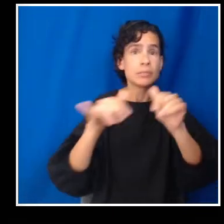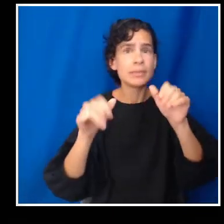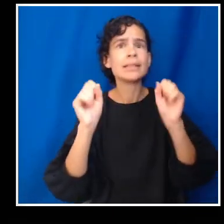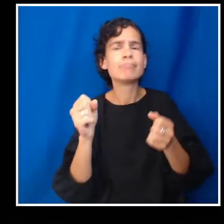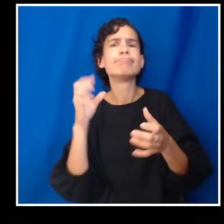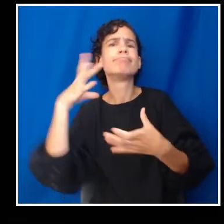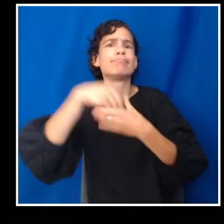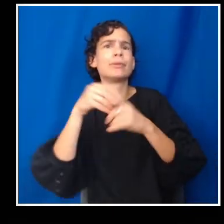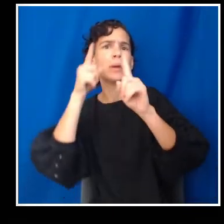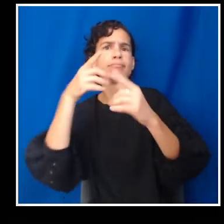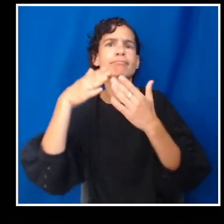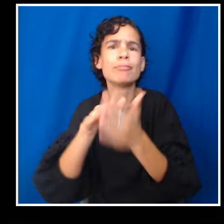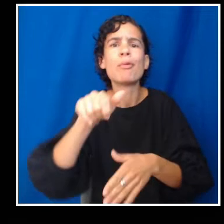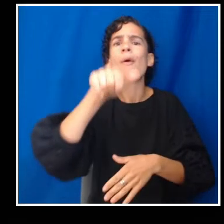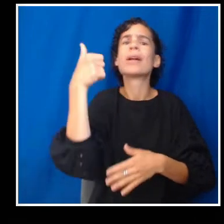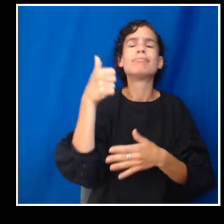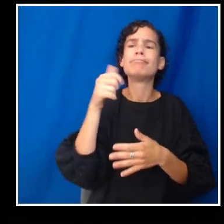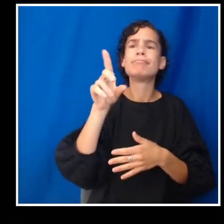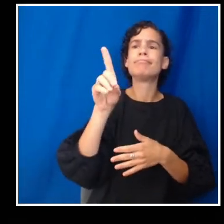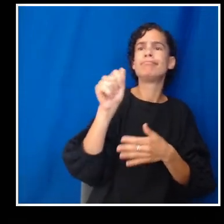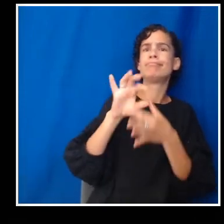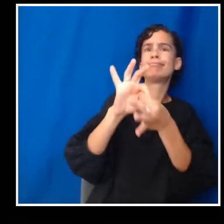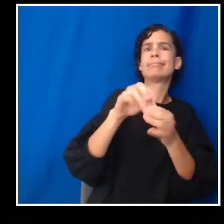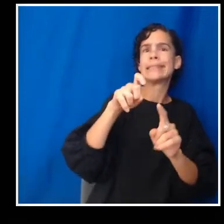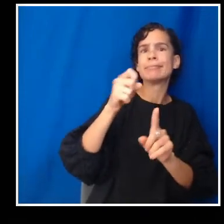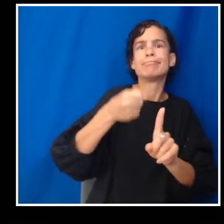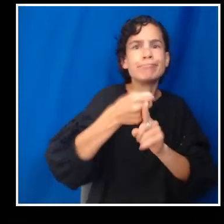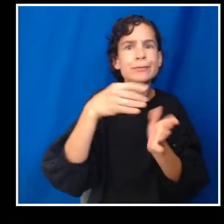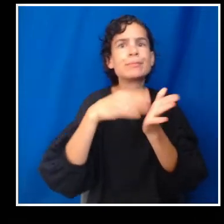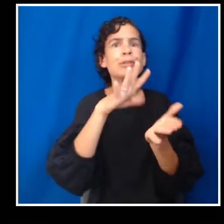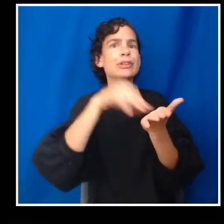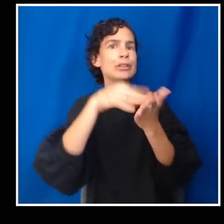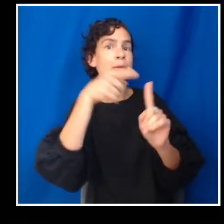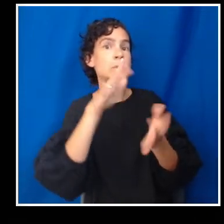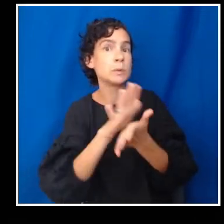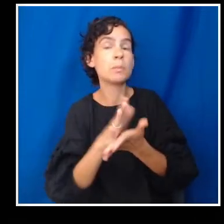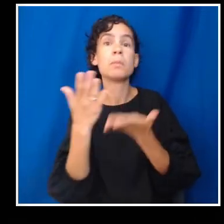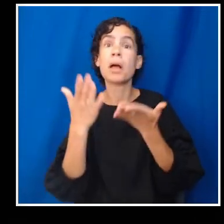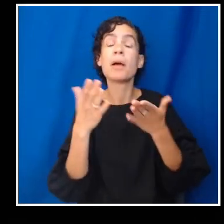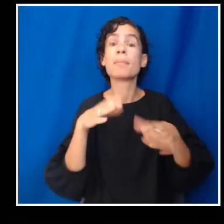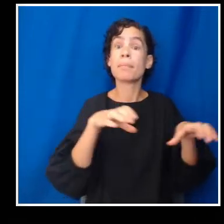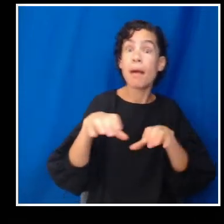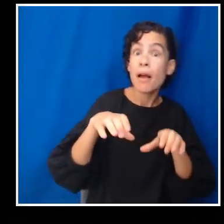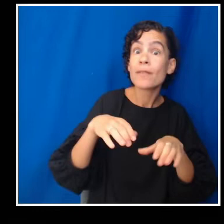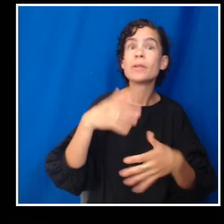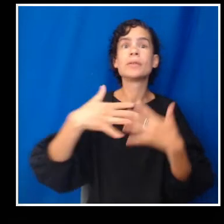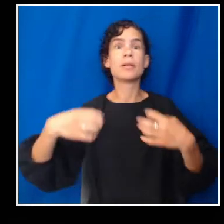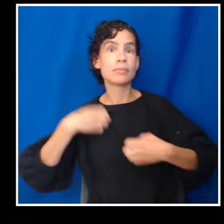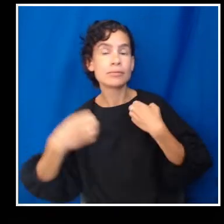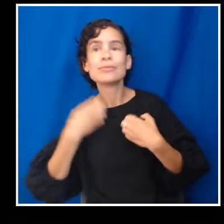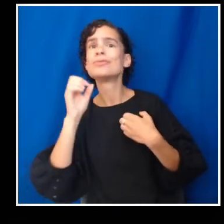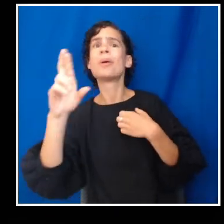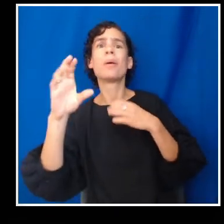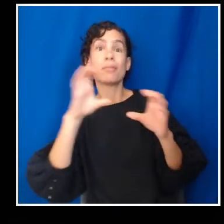that address other disability-related needs that impact the student at school, like behavior, social-emotional needs, or